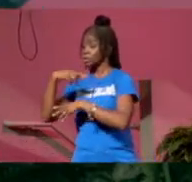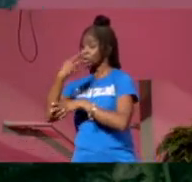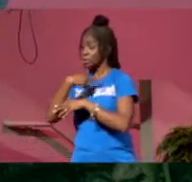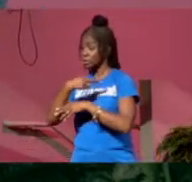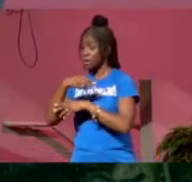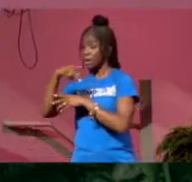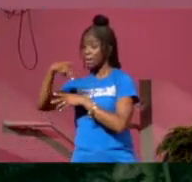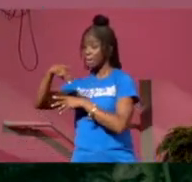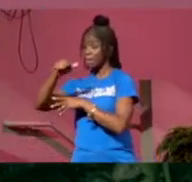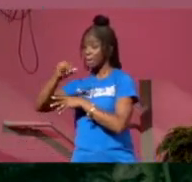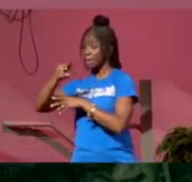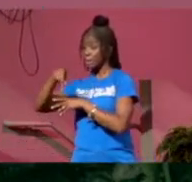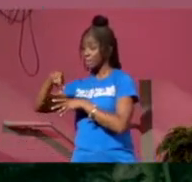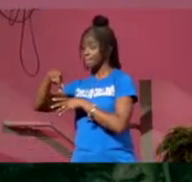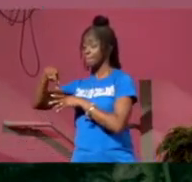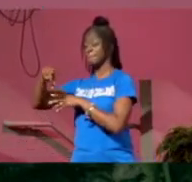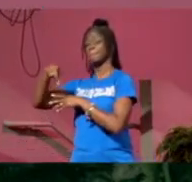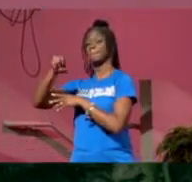late.